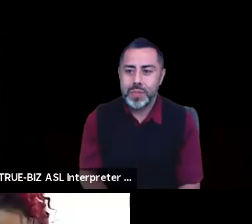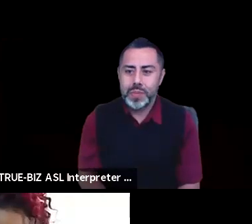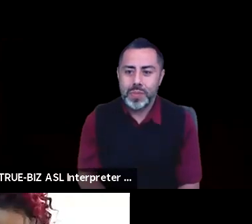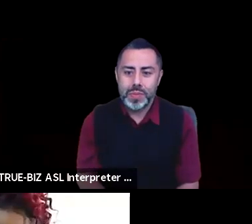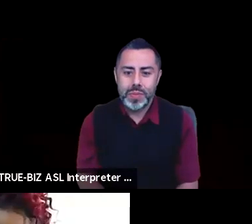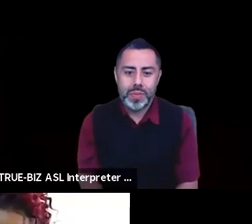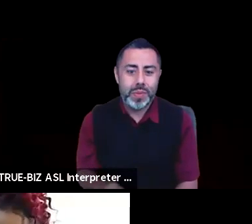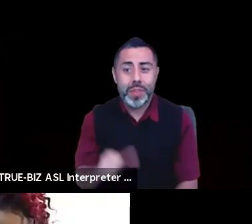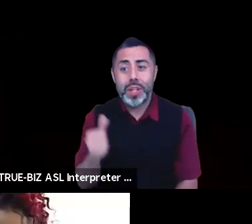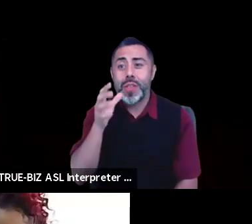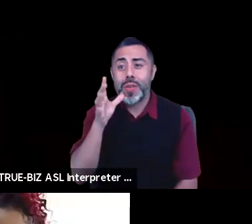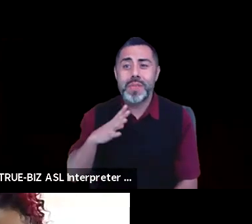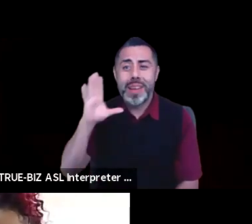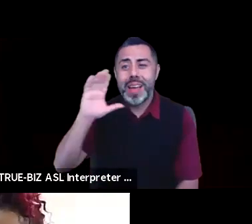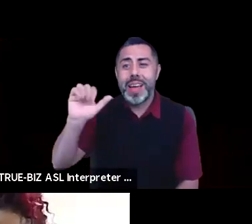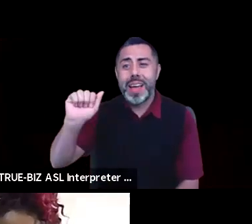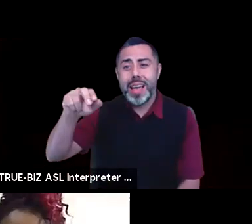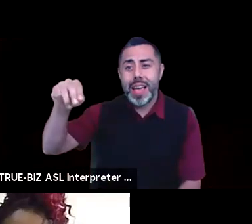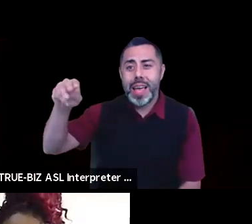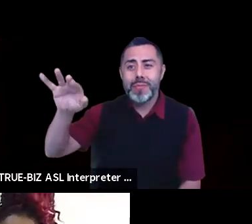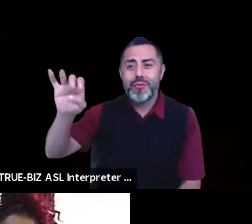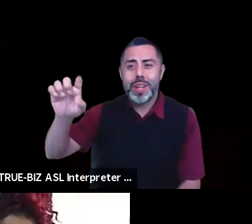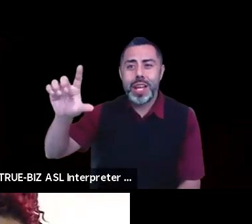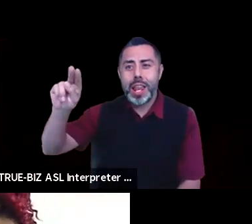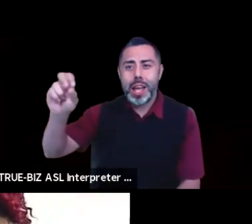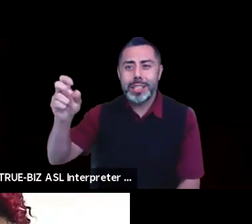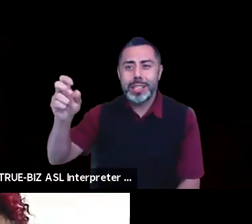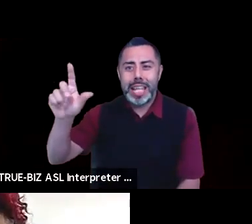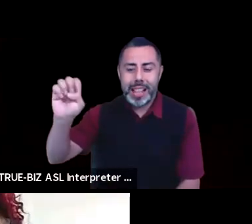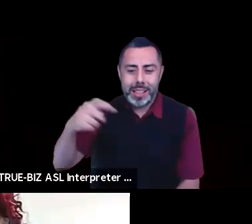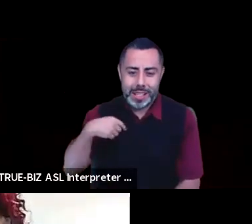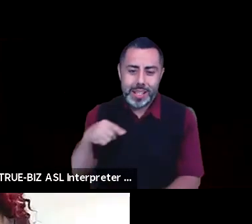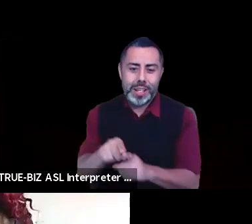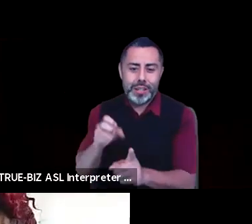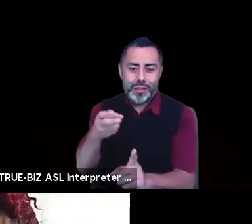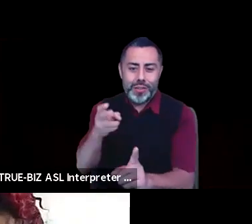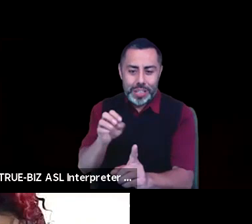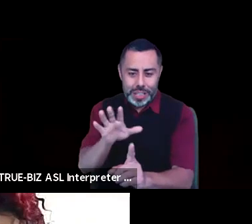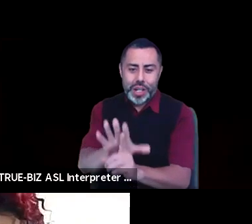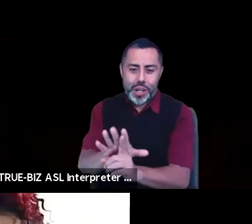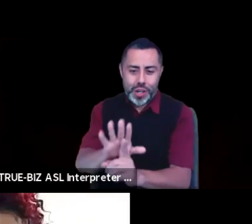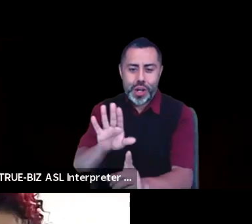Hey, Anne-Marie Lonsdale, she, her, hers. Abigail Vega, she, her, hers.